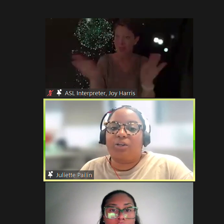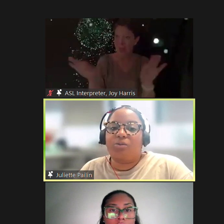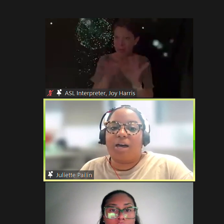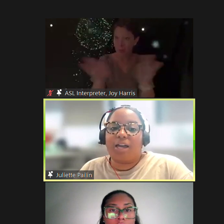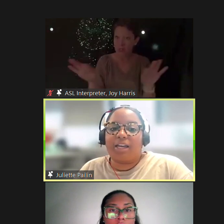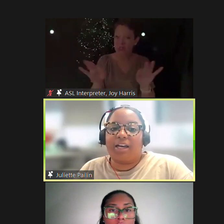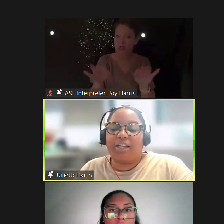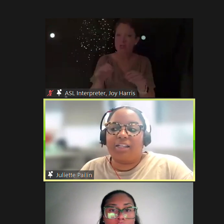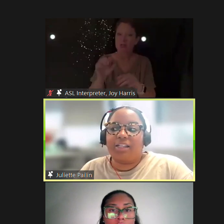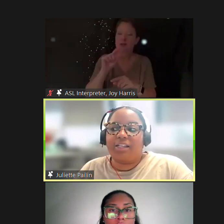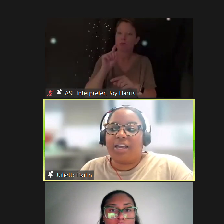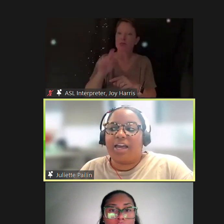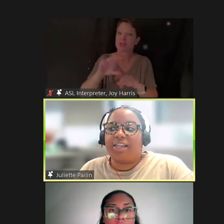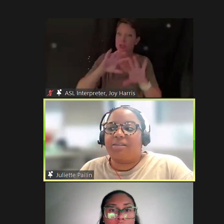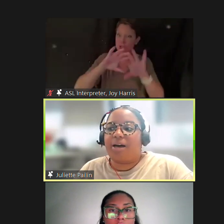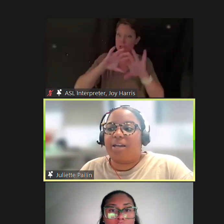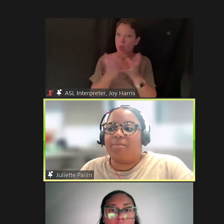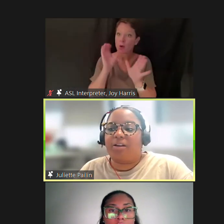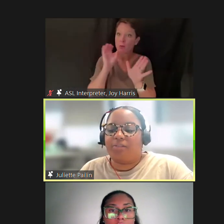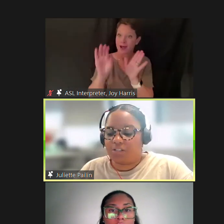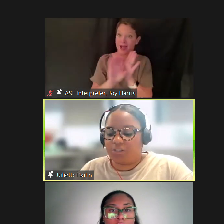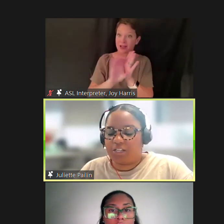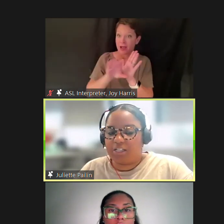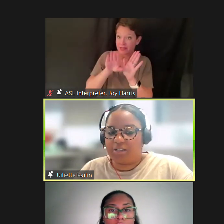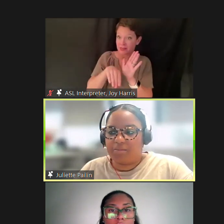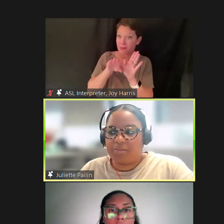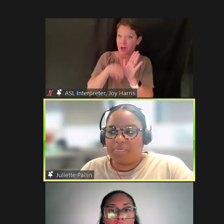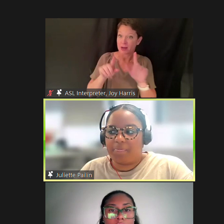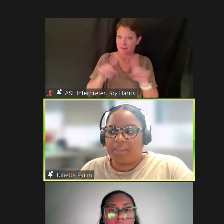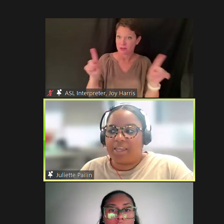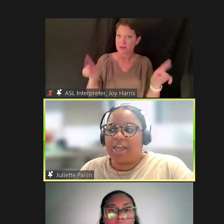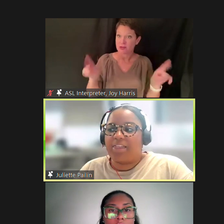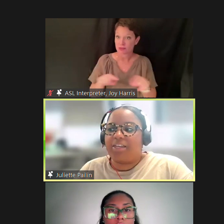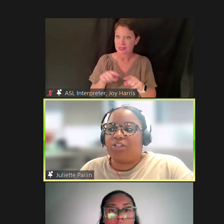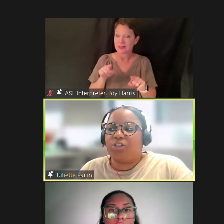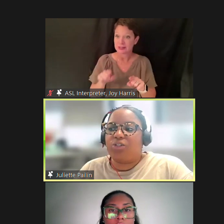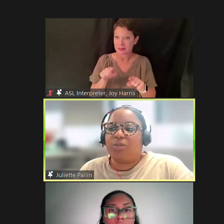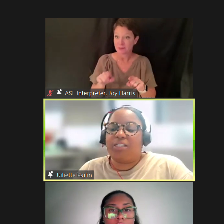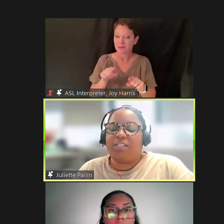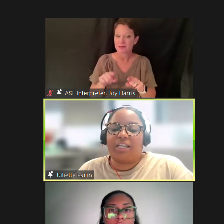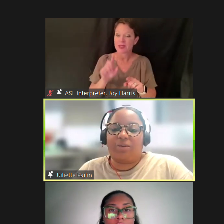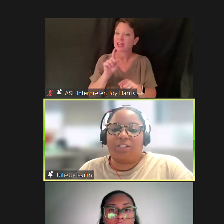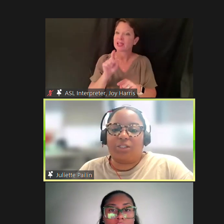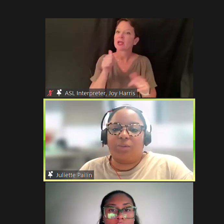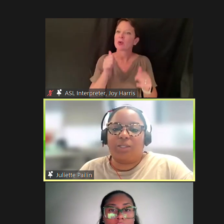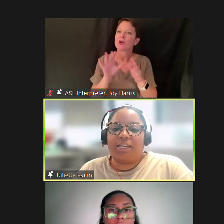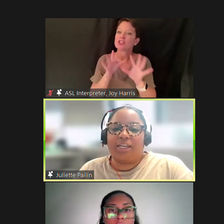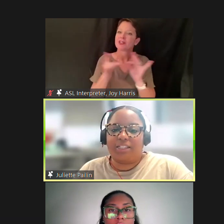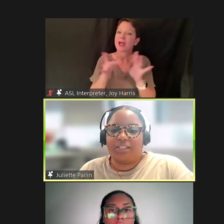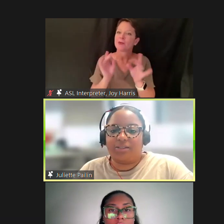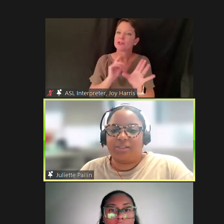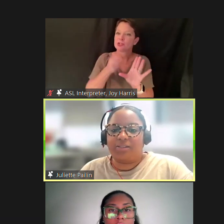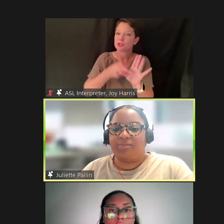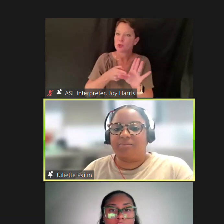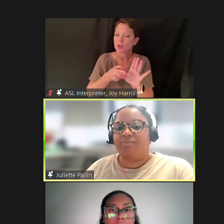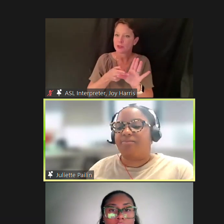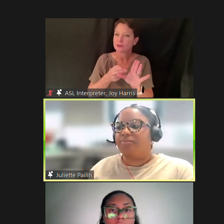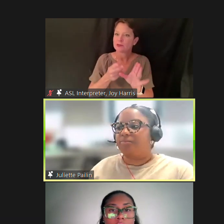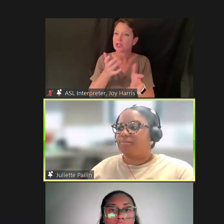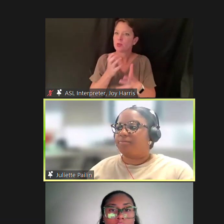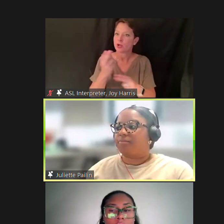idioma, globe icon at the bottom of your screen, pulse el and then icono choose de which un language you would globo like to use.